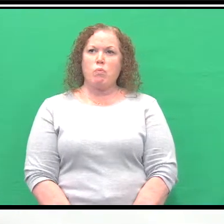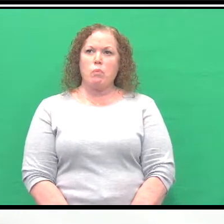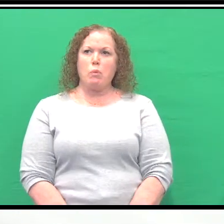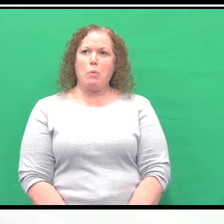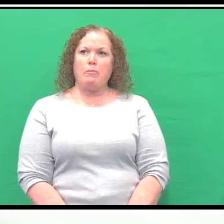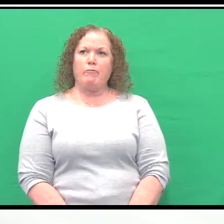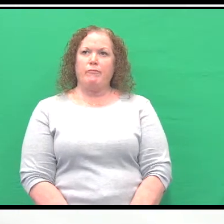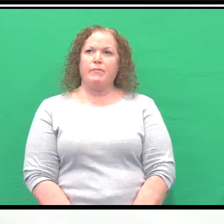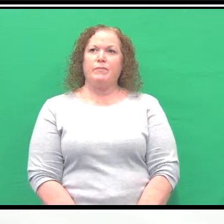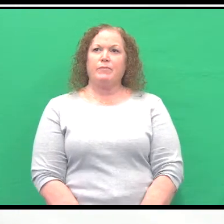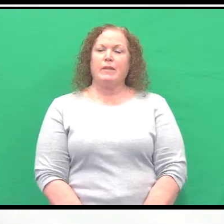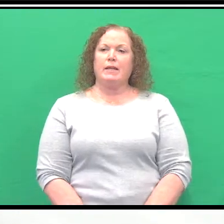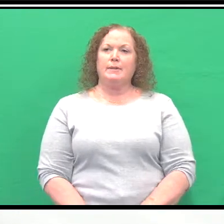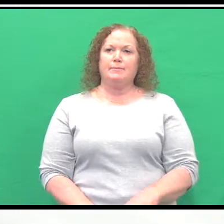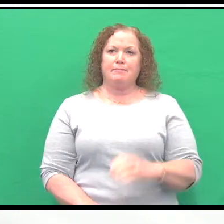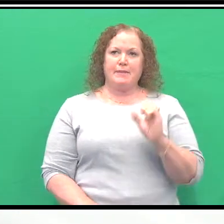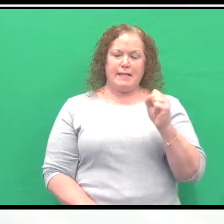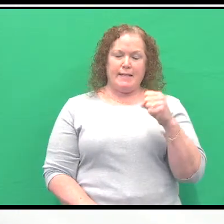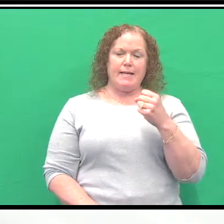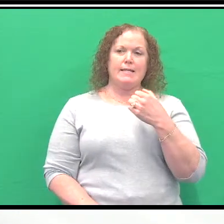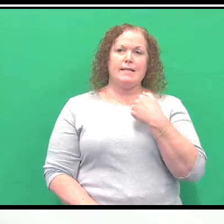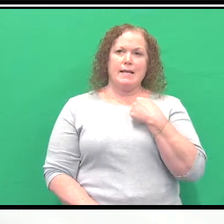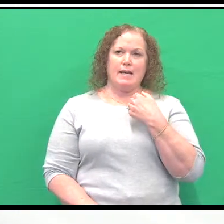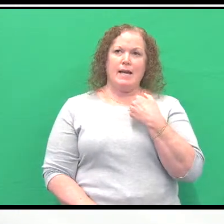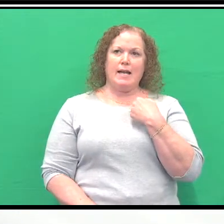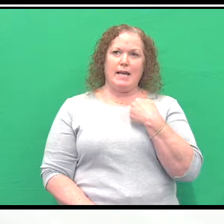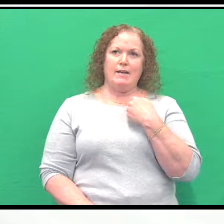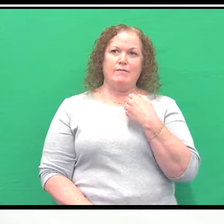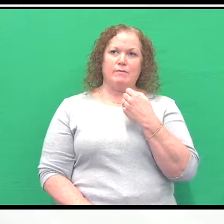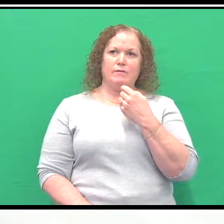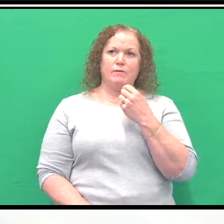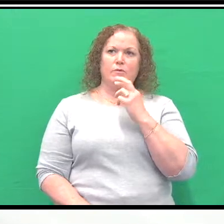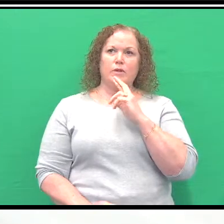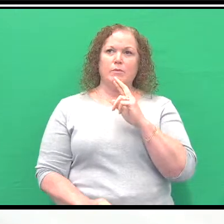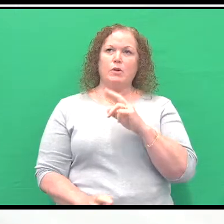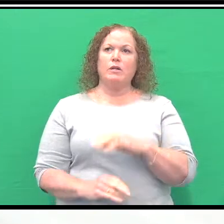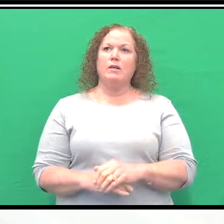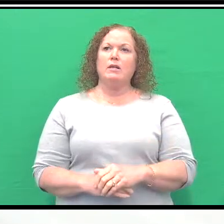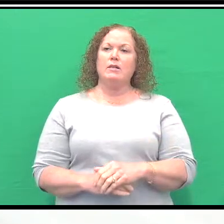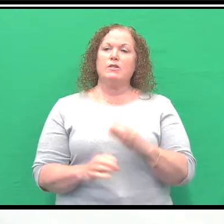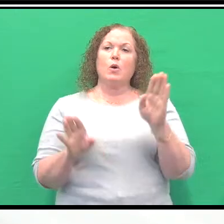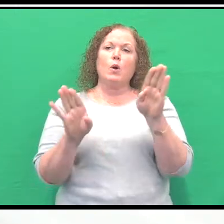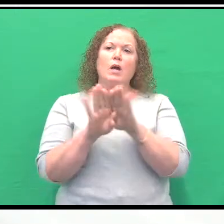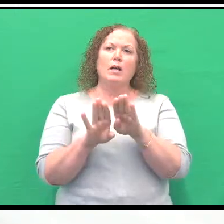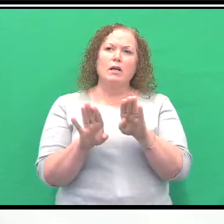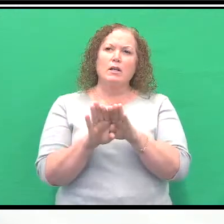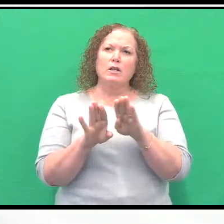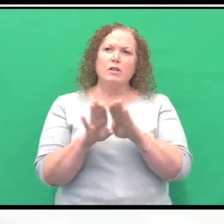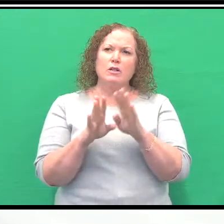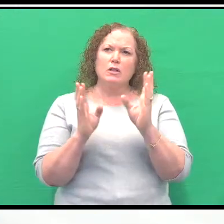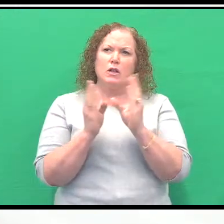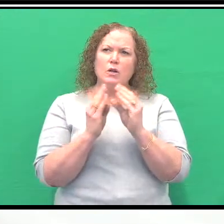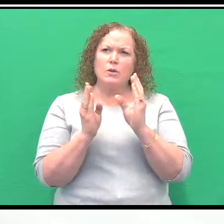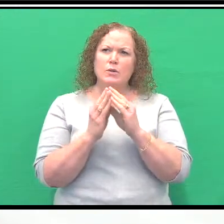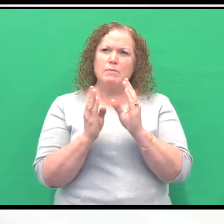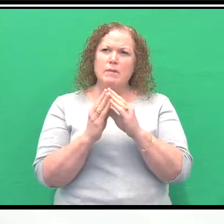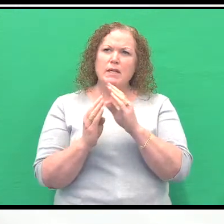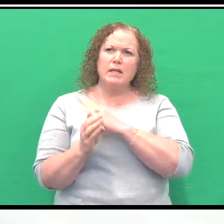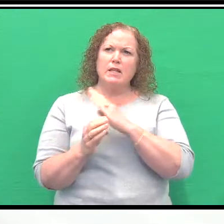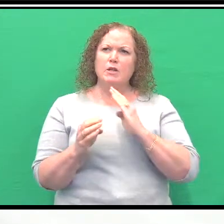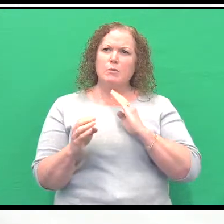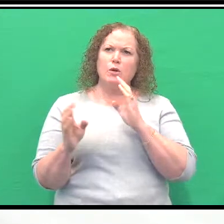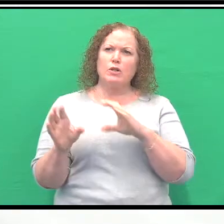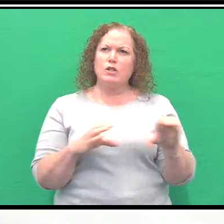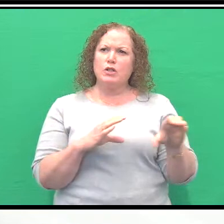Yes, I do. In closed session, the board took action to authorize the administration